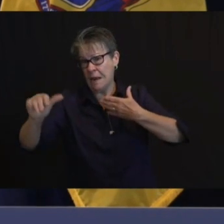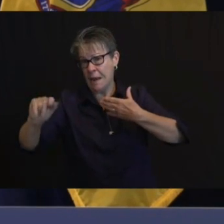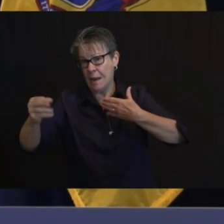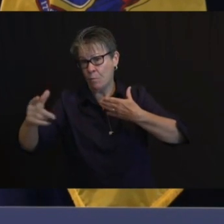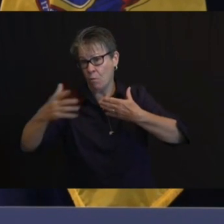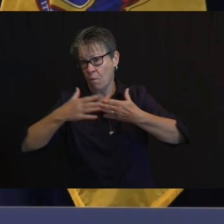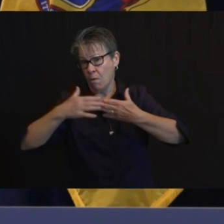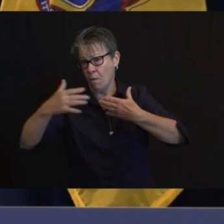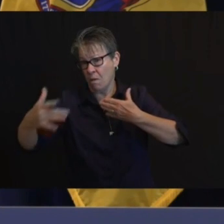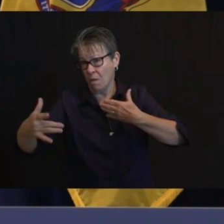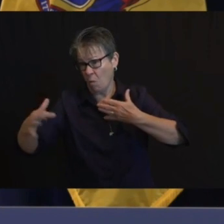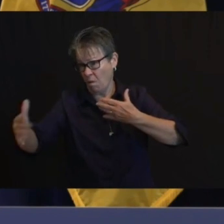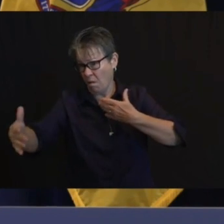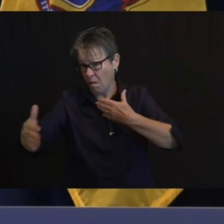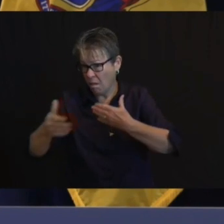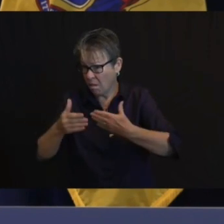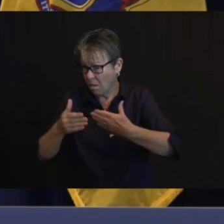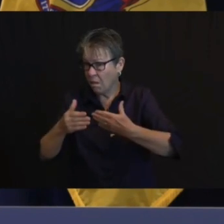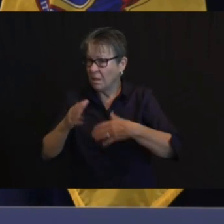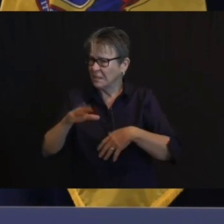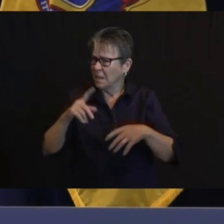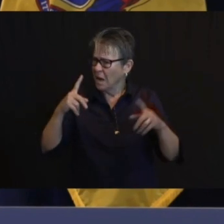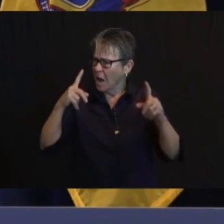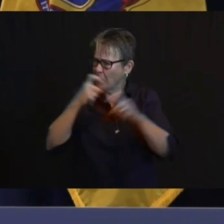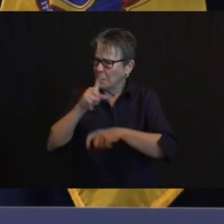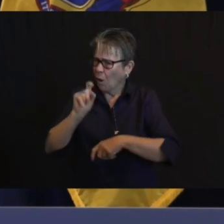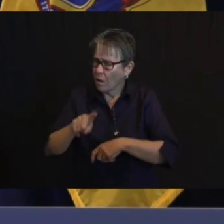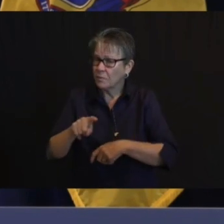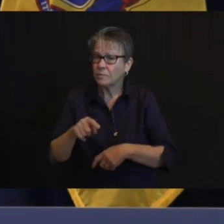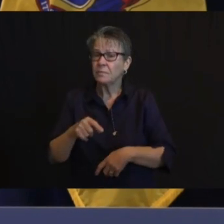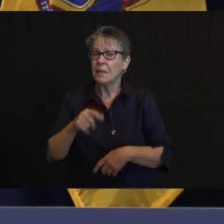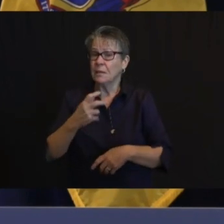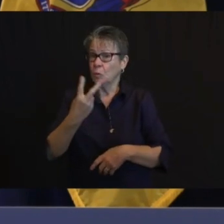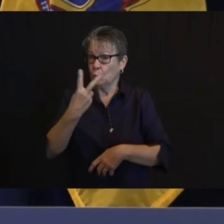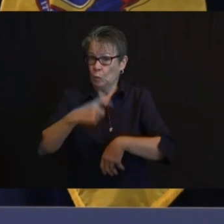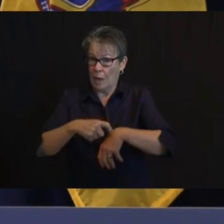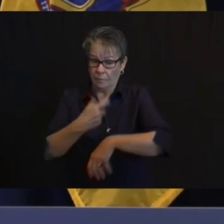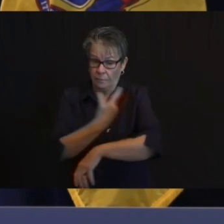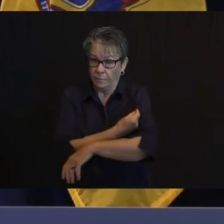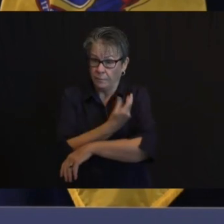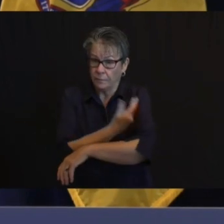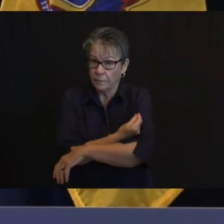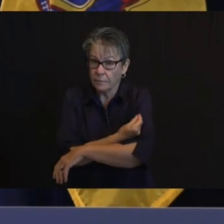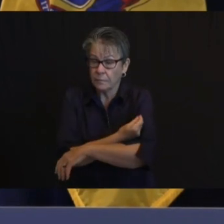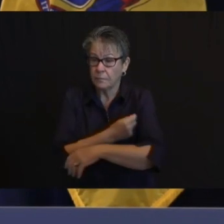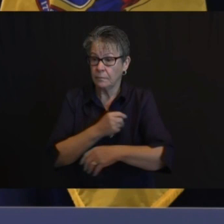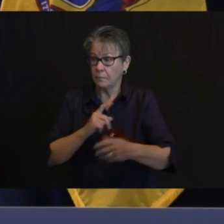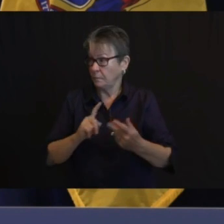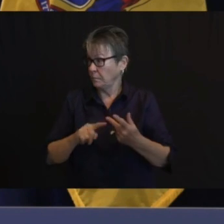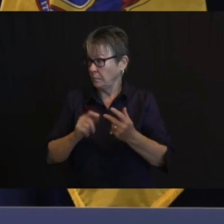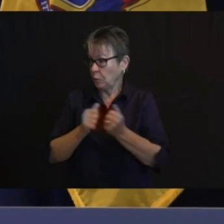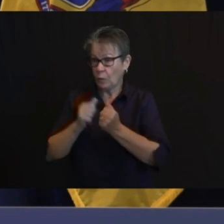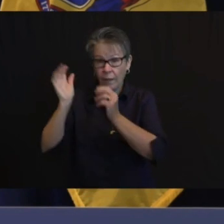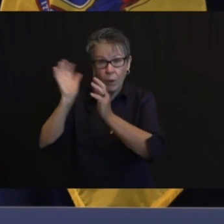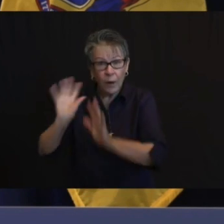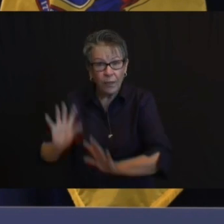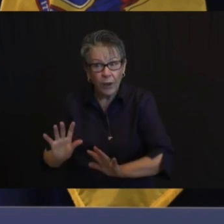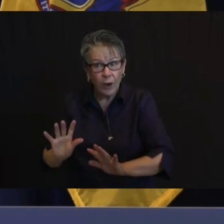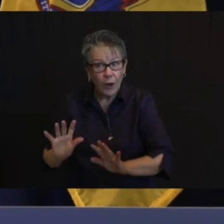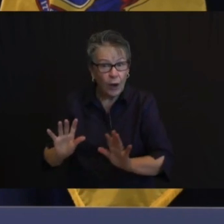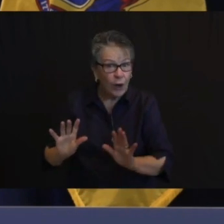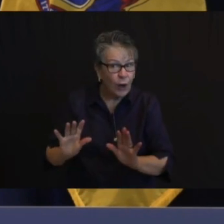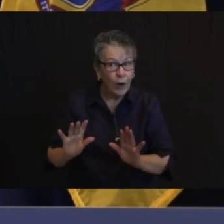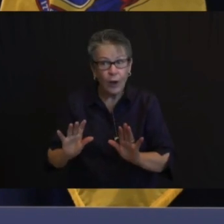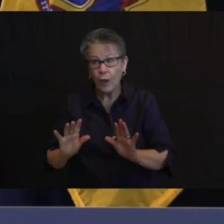one hand, and secondly, on the other hand, weather. I mean, I'm now a big believer that the longer we're indoors, the tougher this